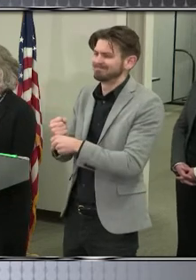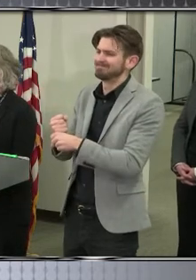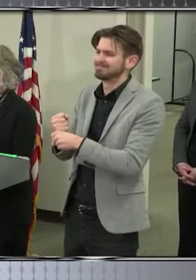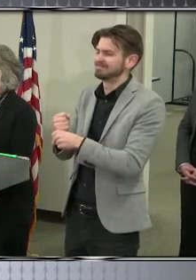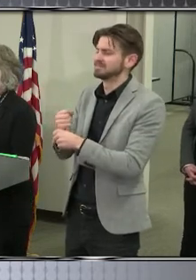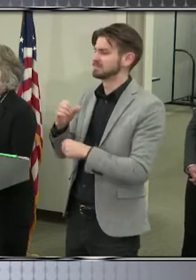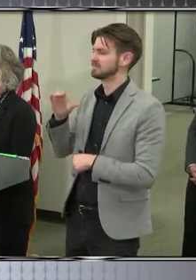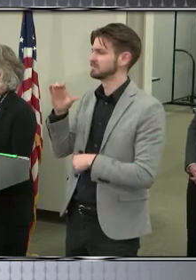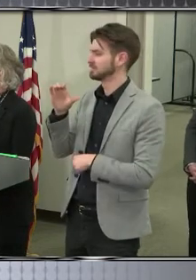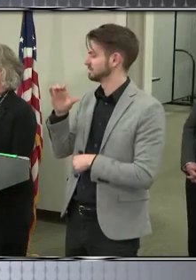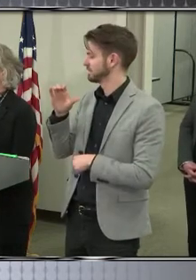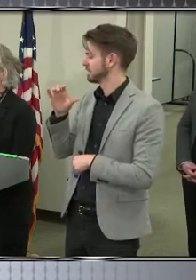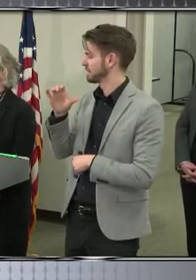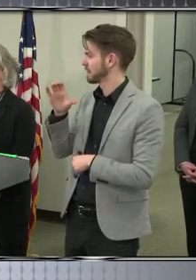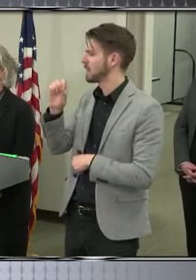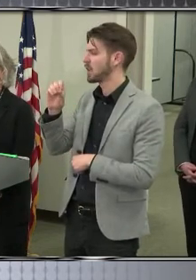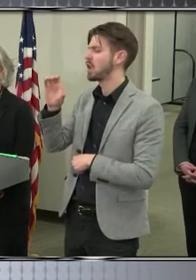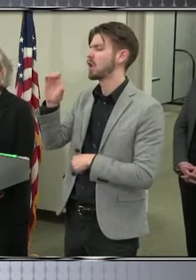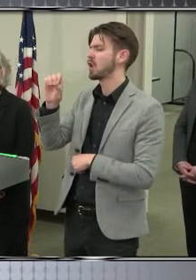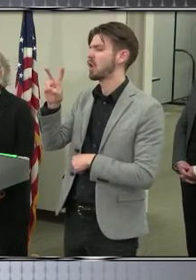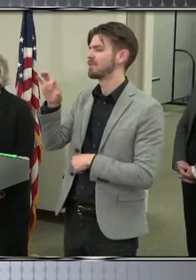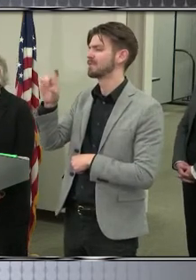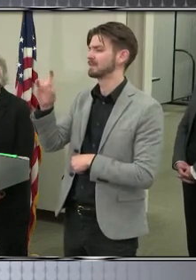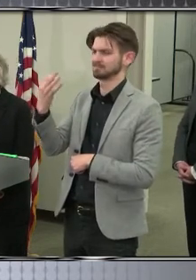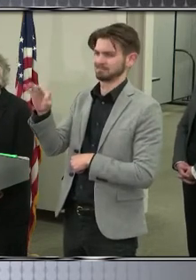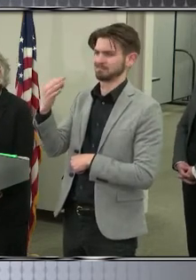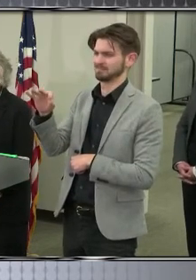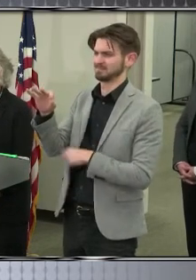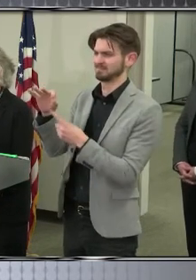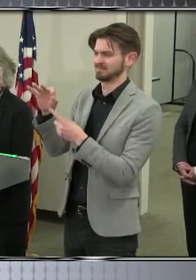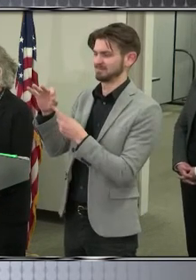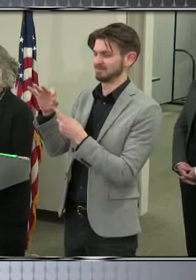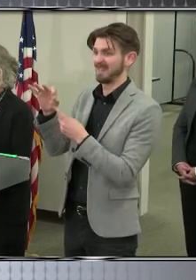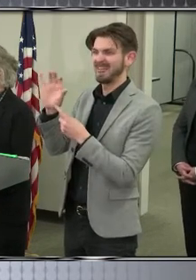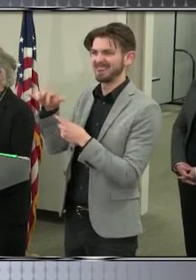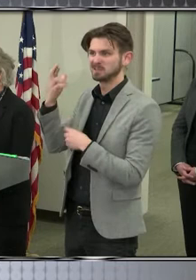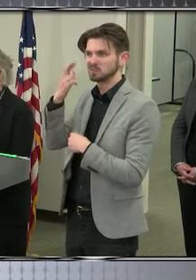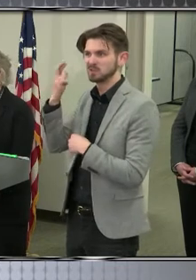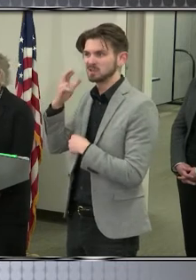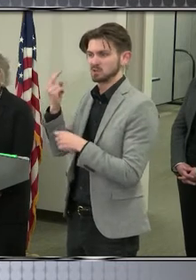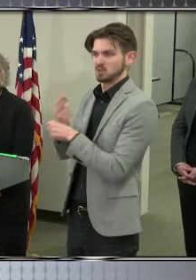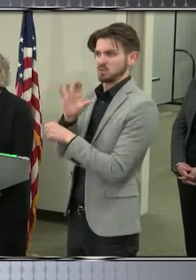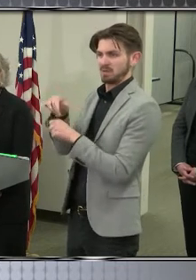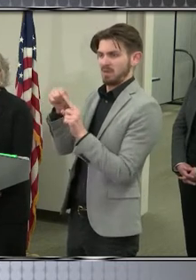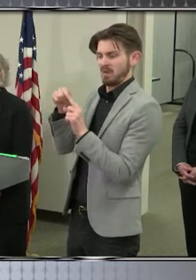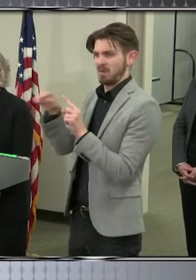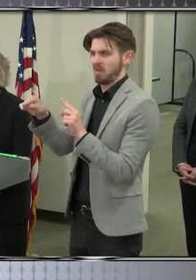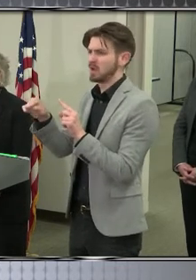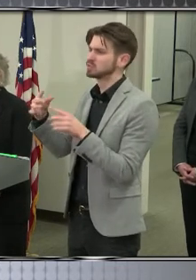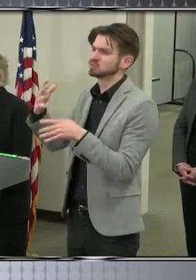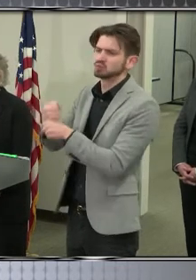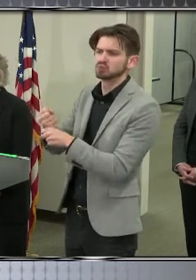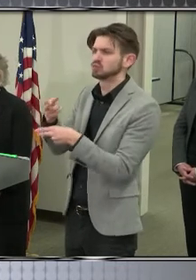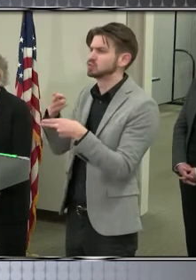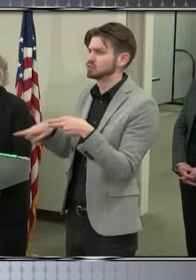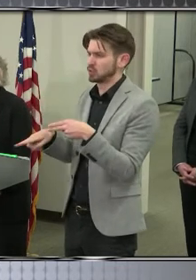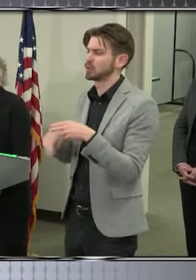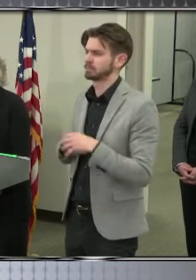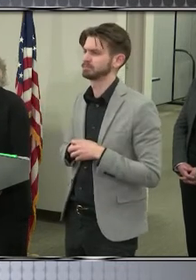name, and that's how we're referring to it, just so you understand that there's no difference between what we're speaking